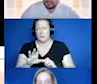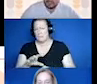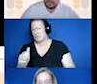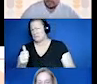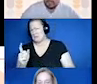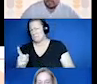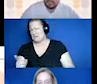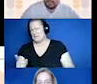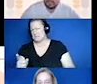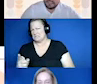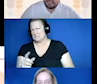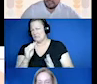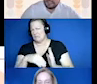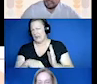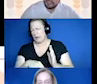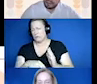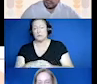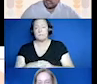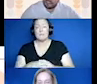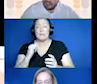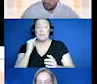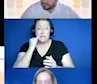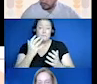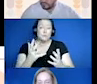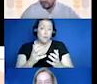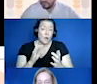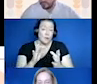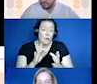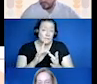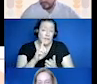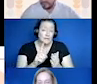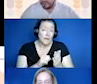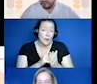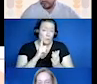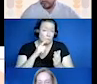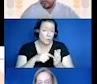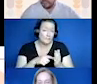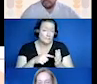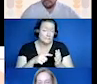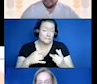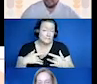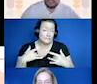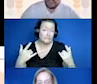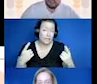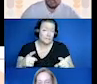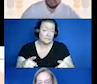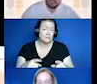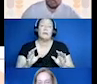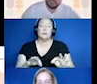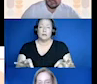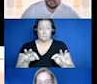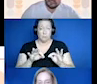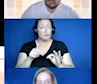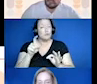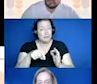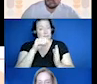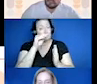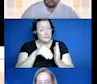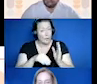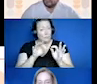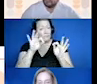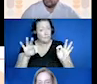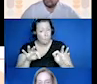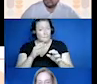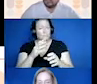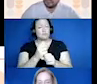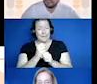at most to complete, but if you're seeking contact hours for this event, it's important to know that you must fill out the form in order to receive a